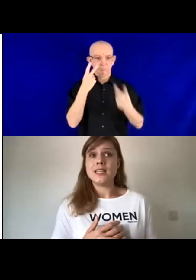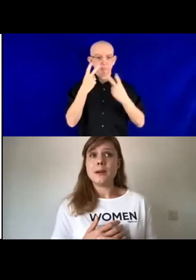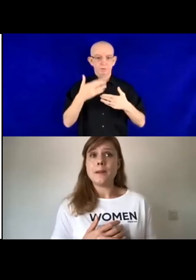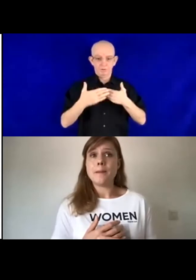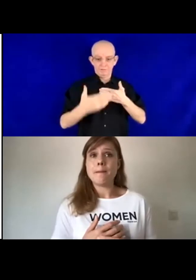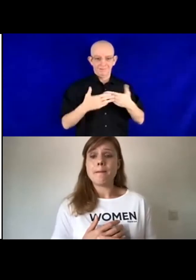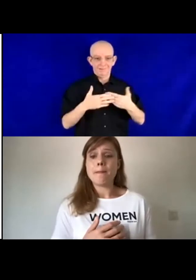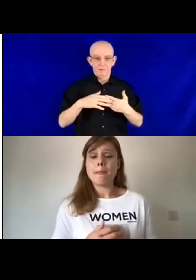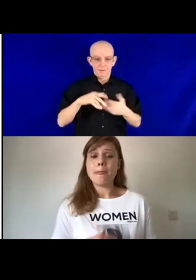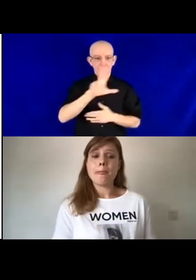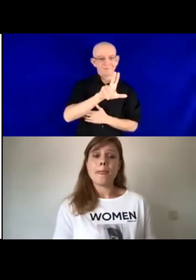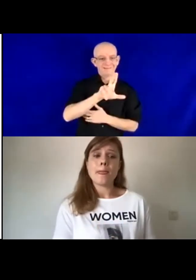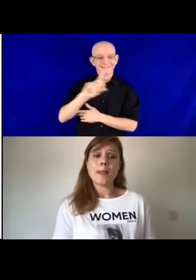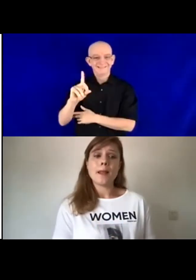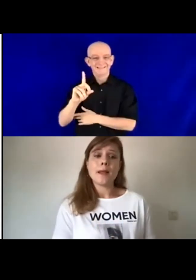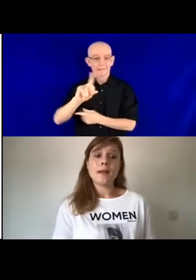fatigue.